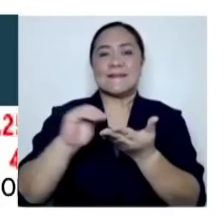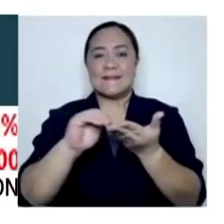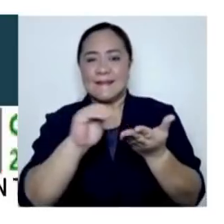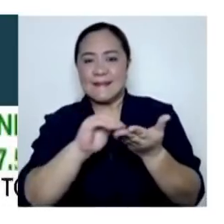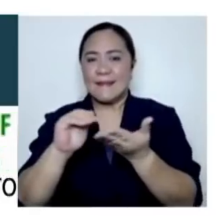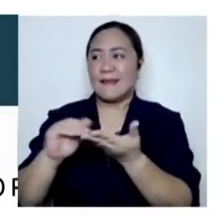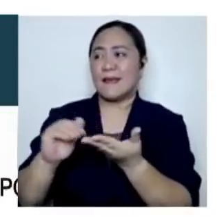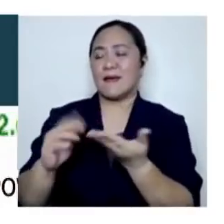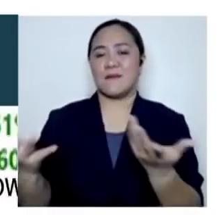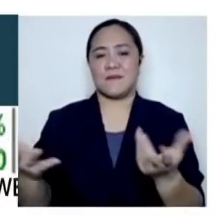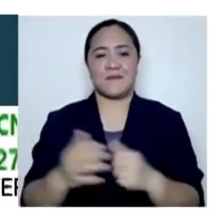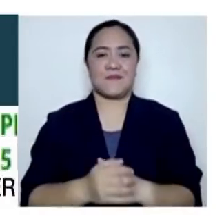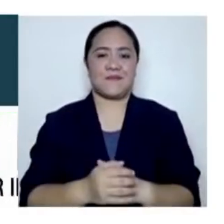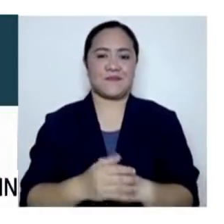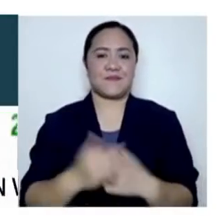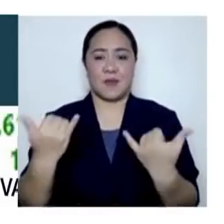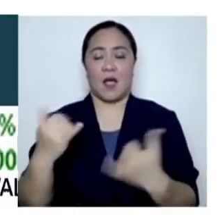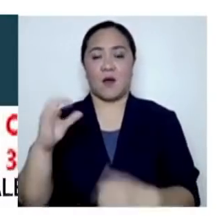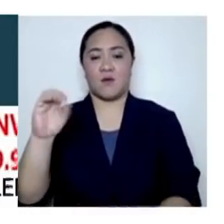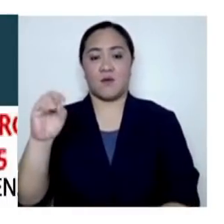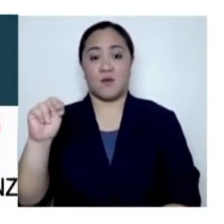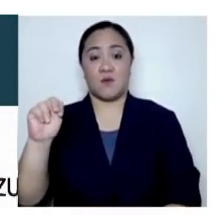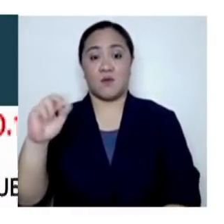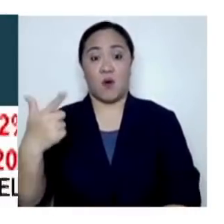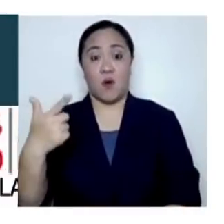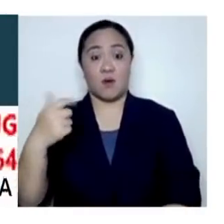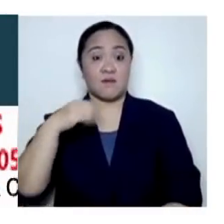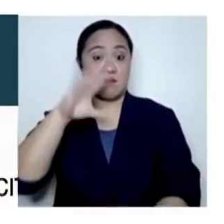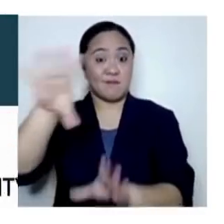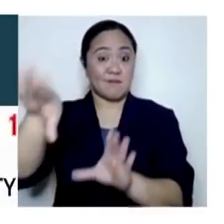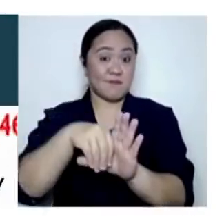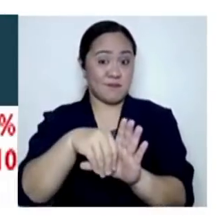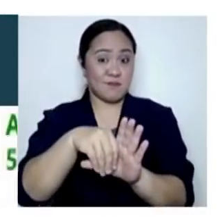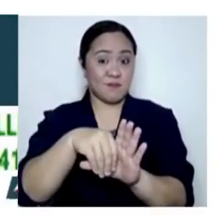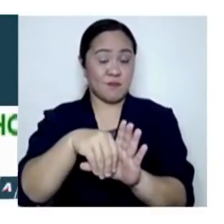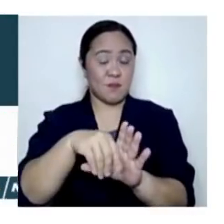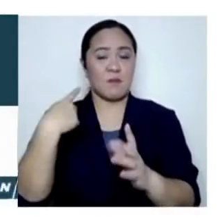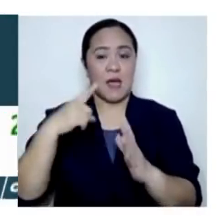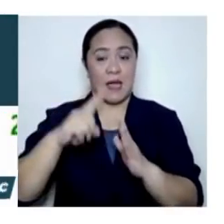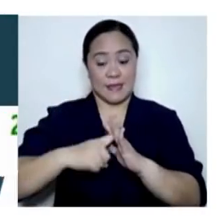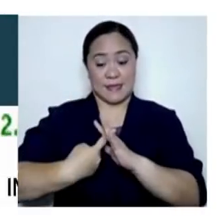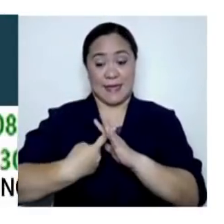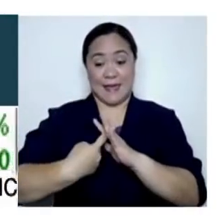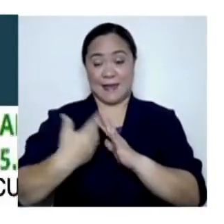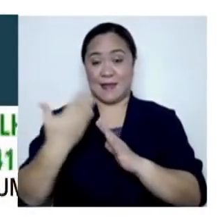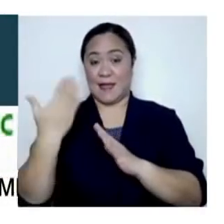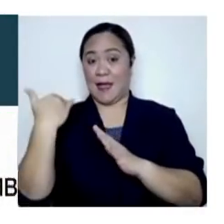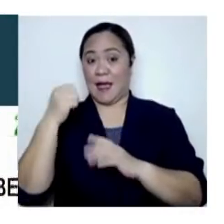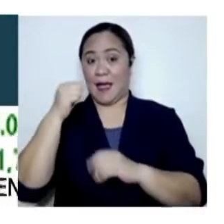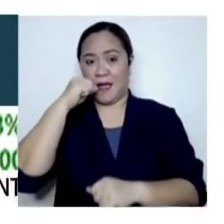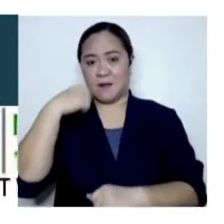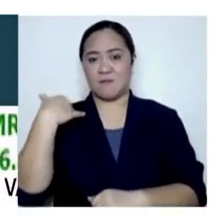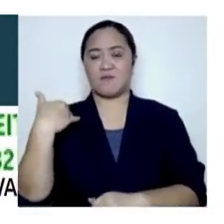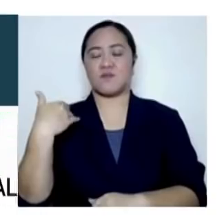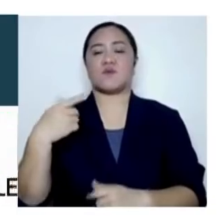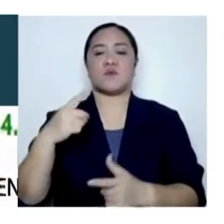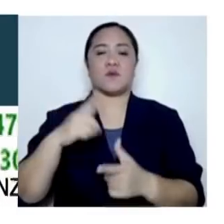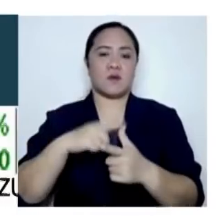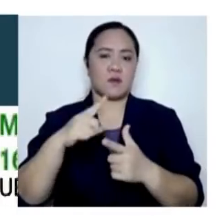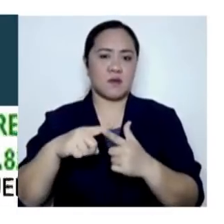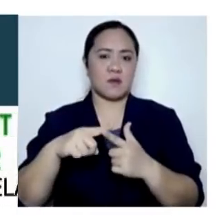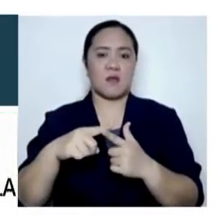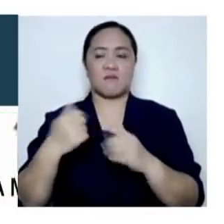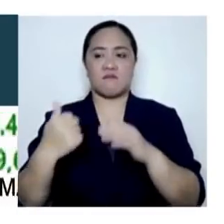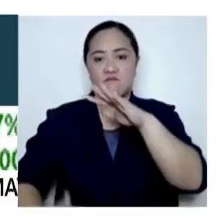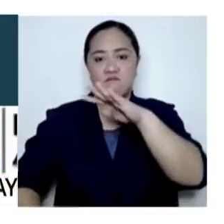Lincoln Ong. What is the latest on his participation? It was kind of iffy in the beginning of the hearing yesterday, but eventually he was able to show up.